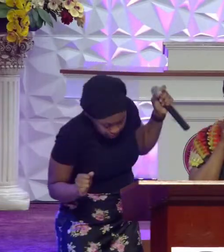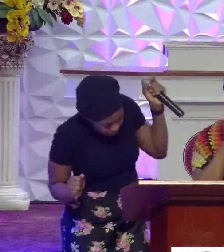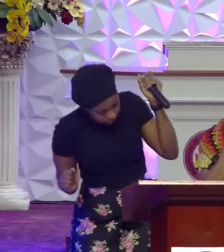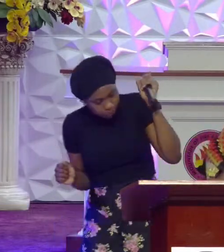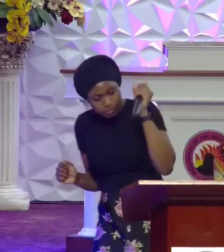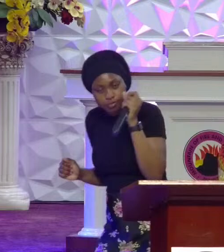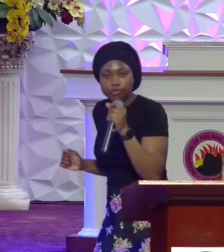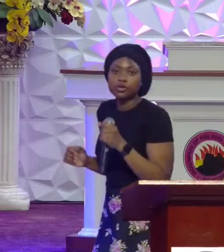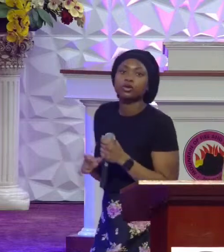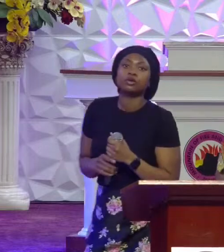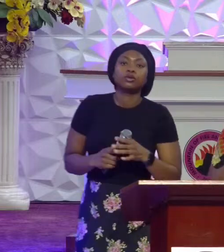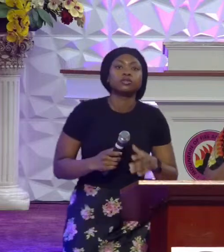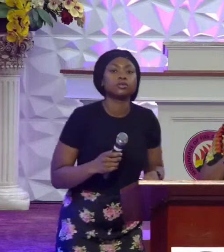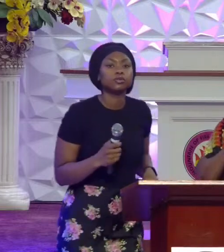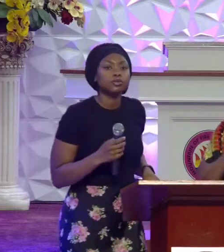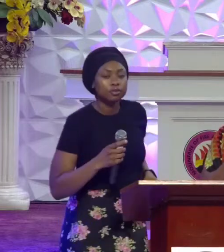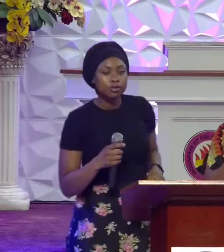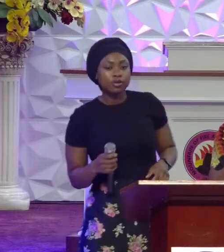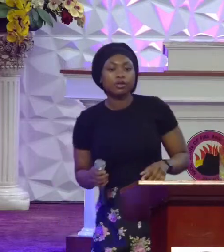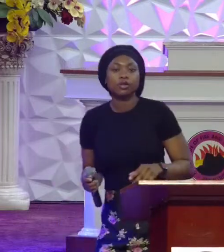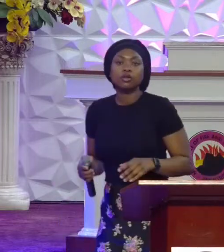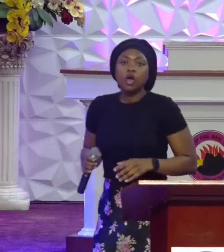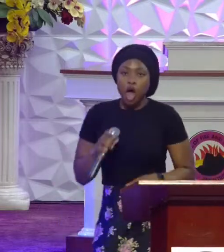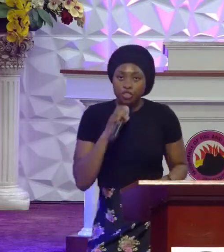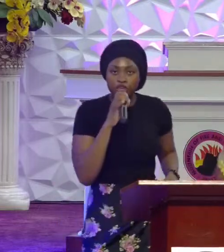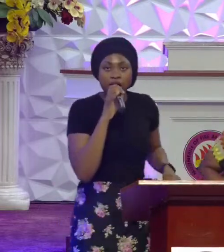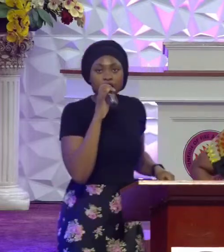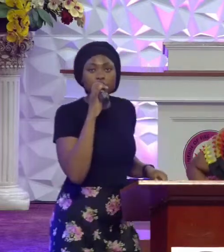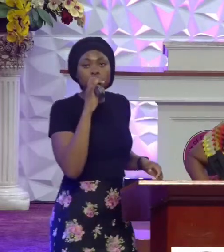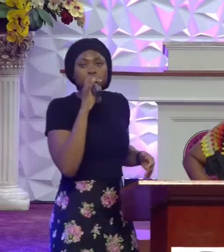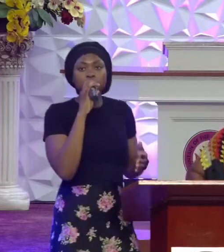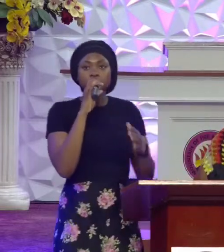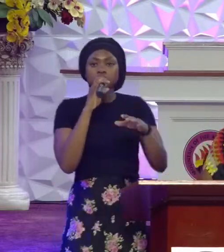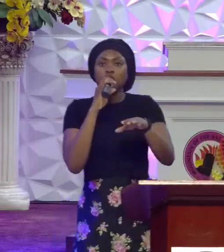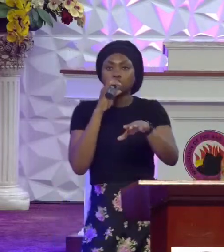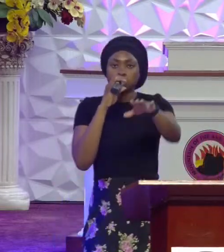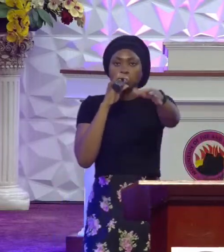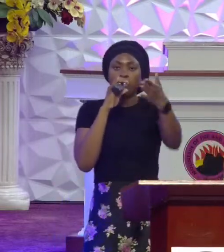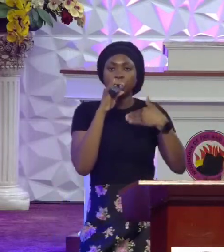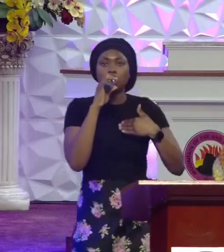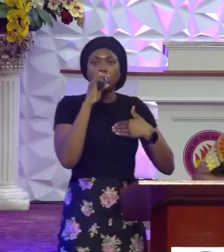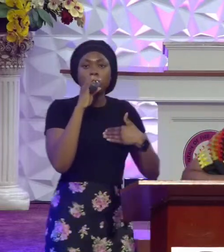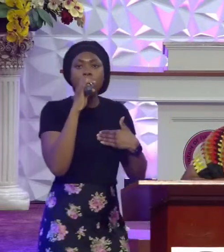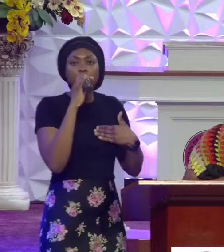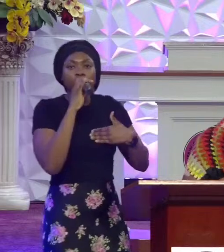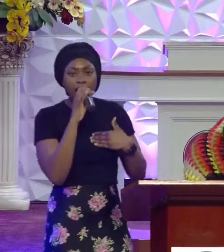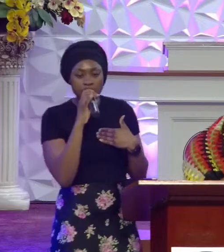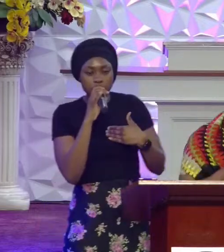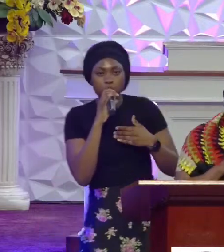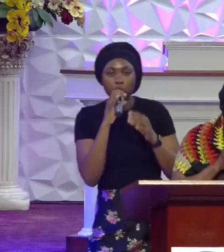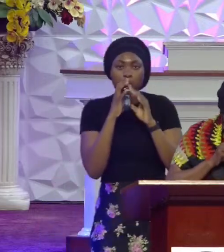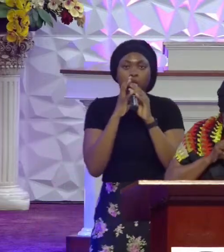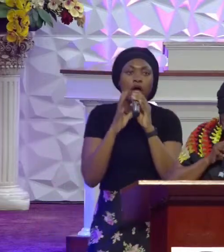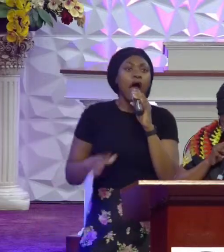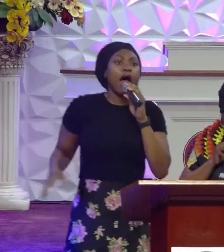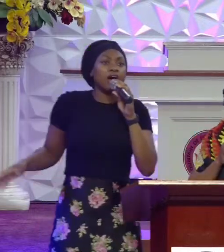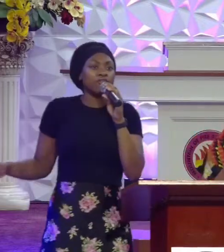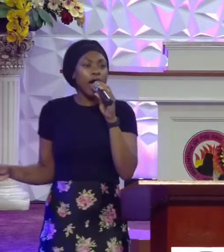and Omega, you are worthy to be. Thank you. Thank you, Jesus. Oh. You are the owner of my soul.